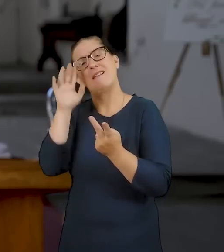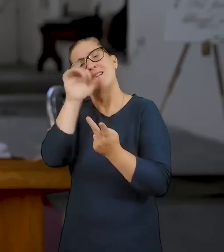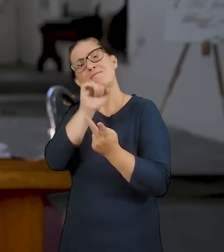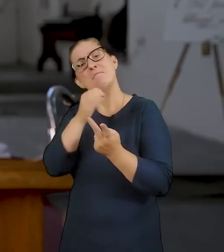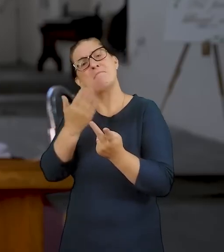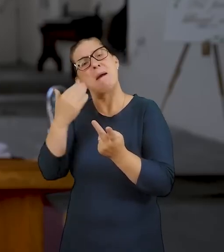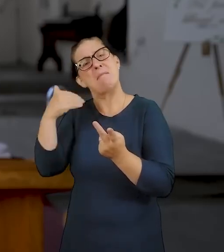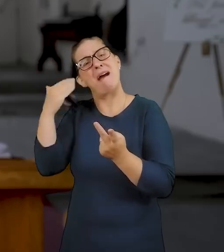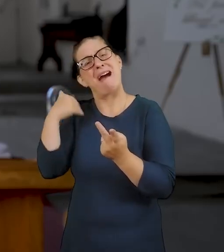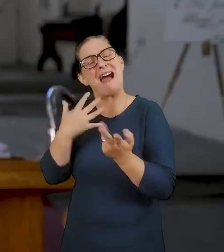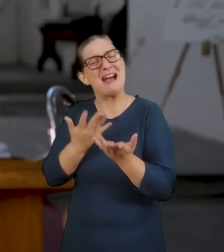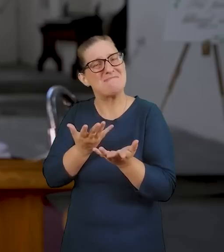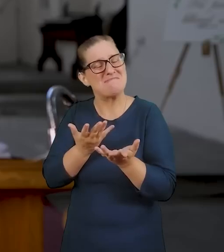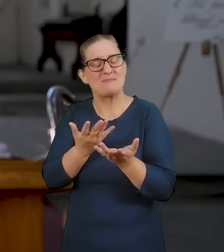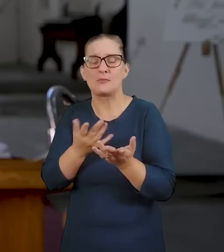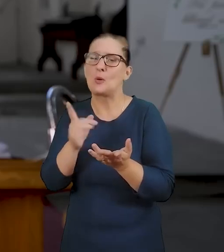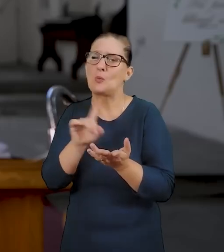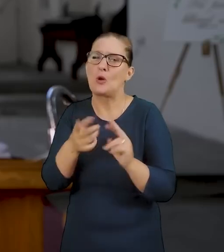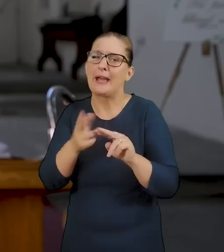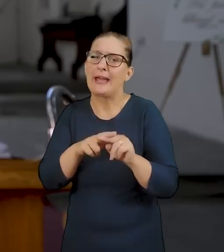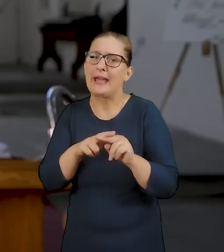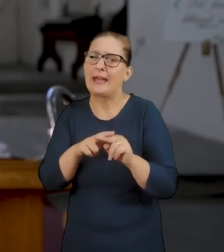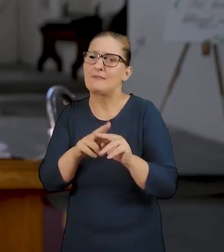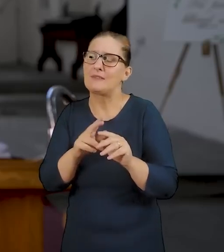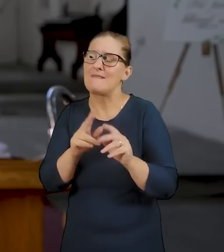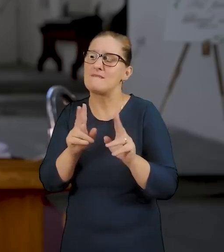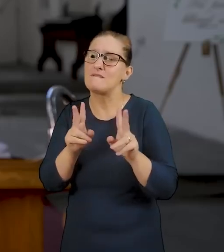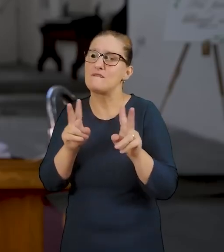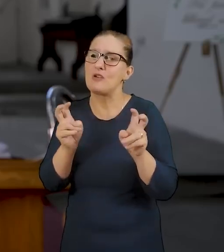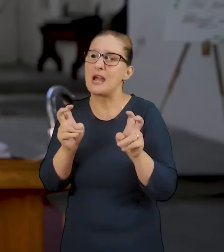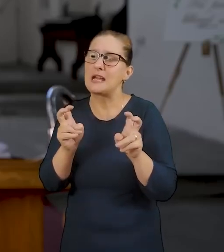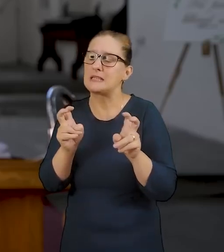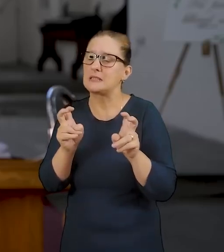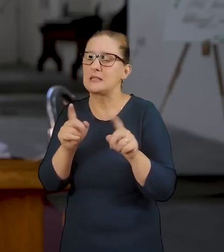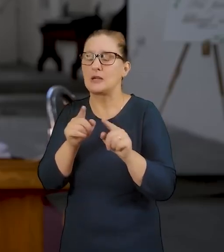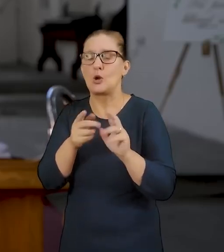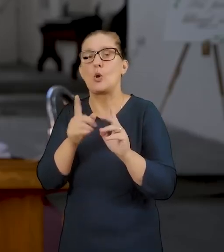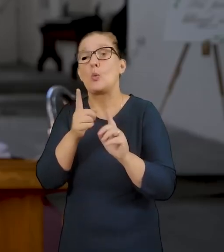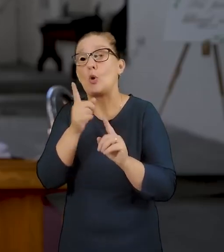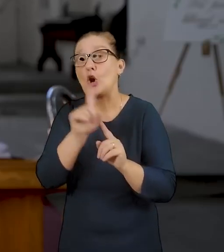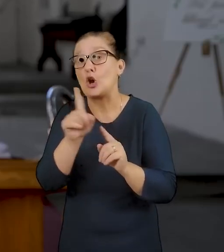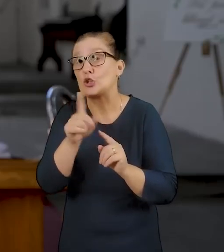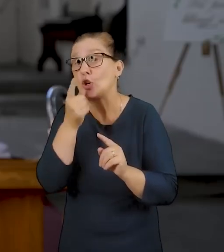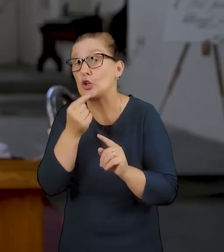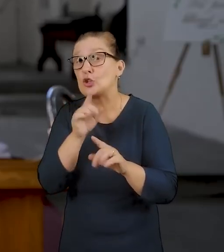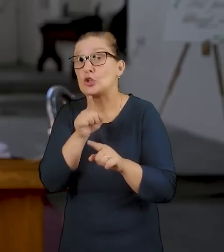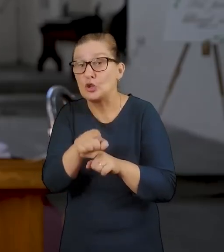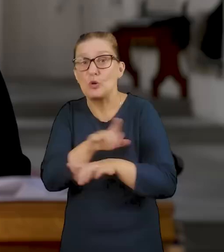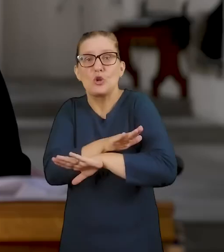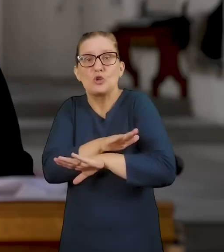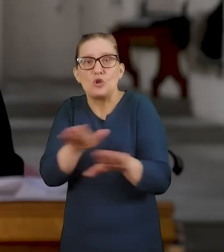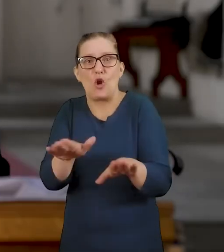or something that holds sentimental value. What if I worded the question slightly differently? What couldn't you live